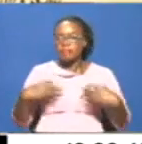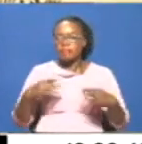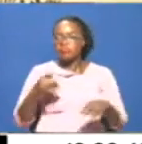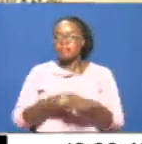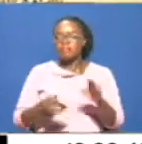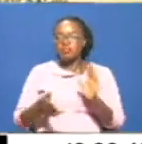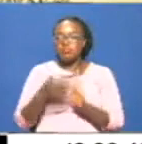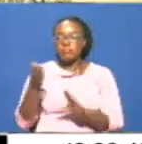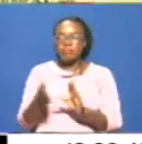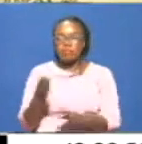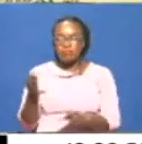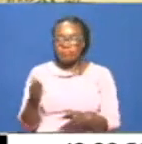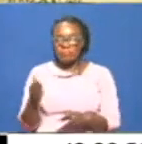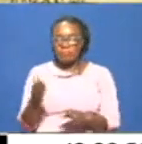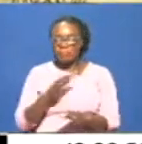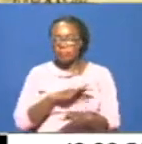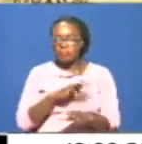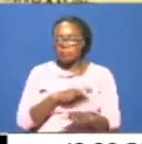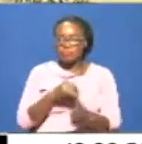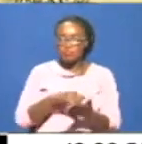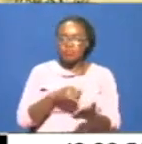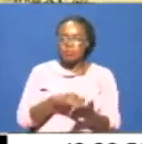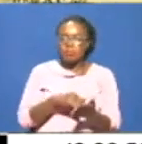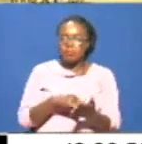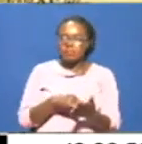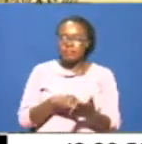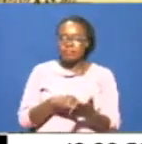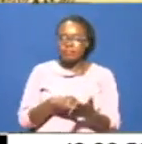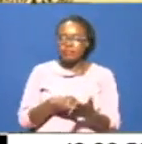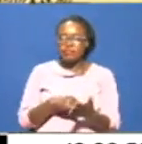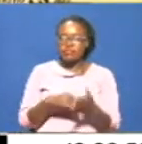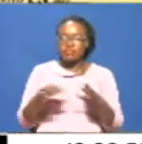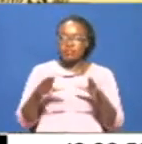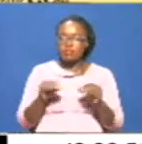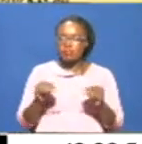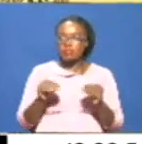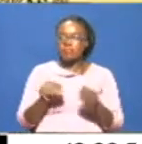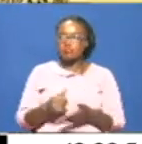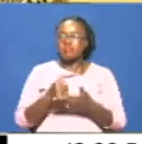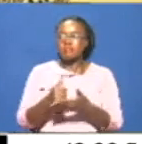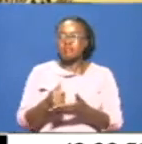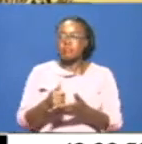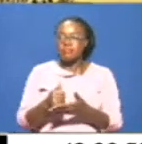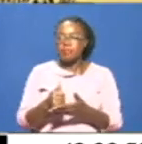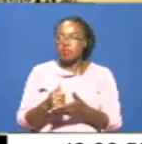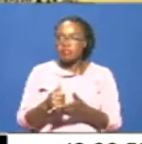emergency. The benefits include receiving the assistance in real time,